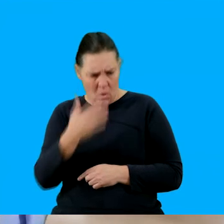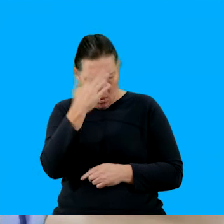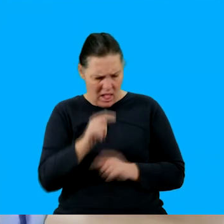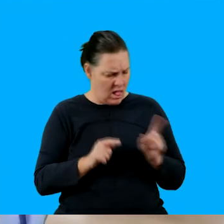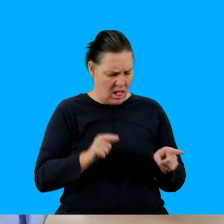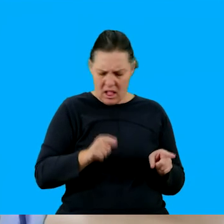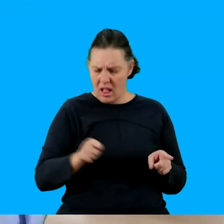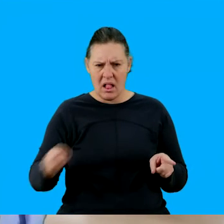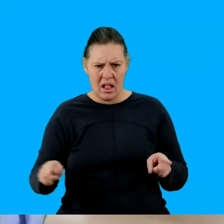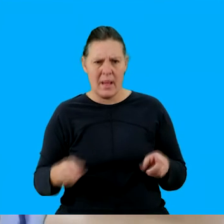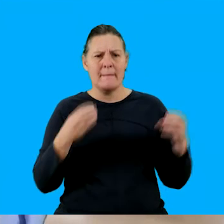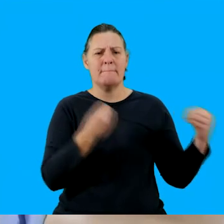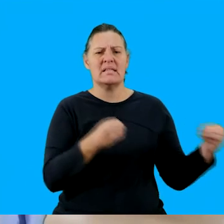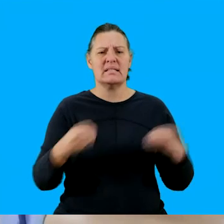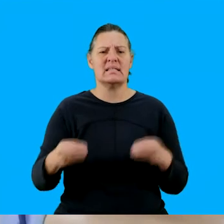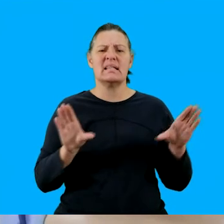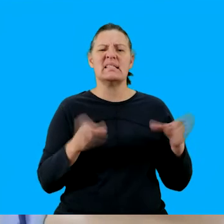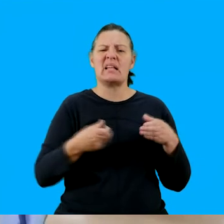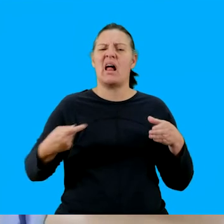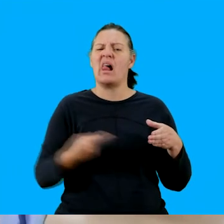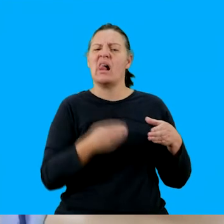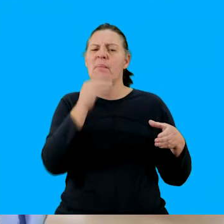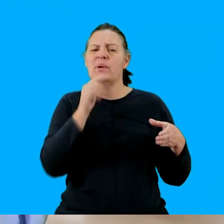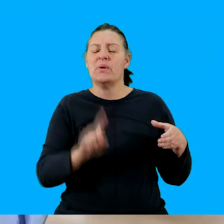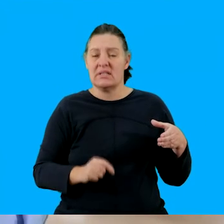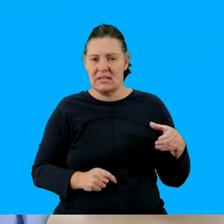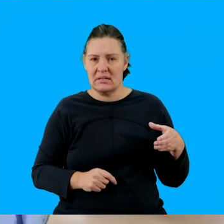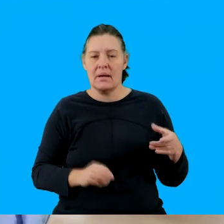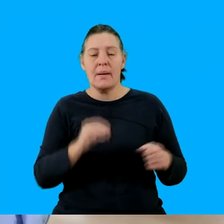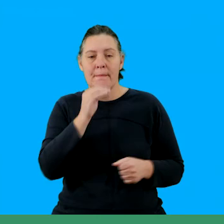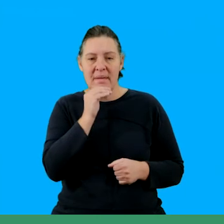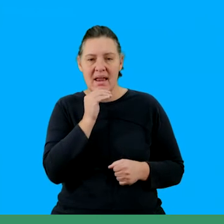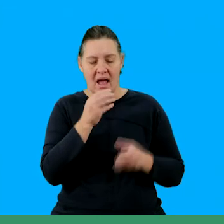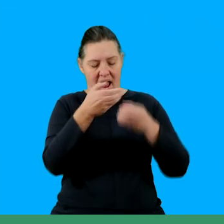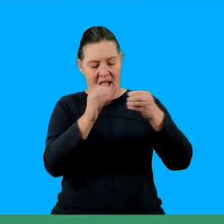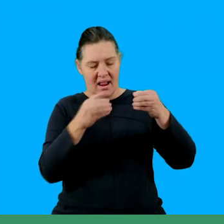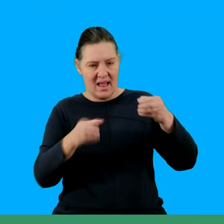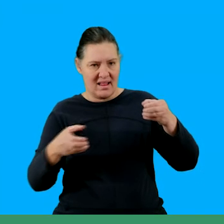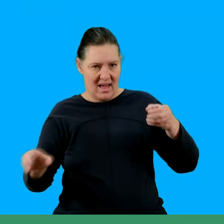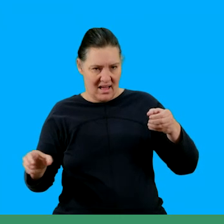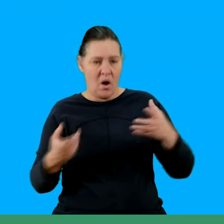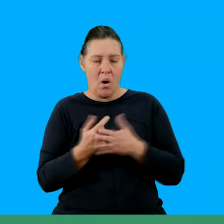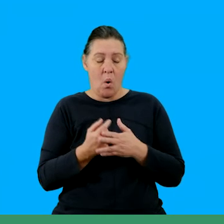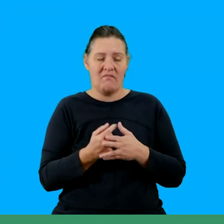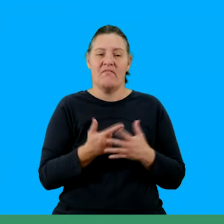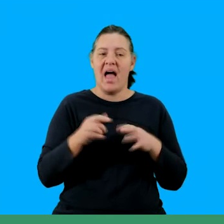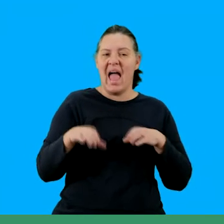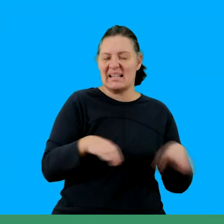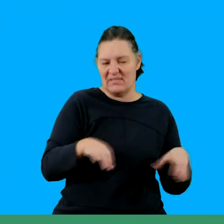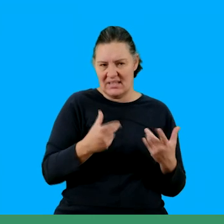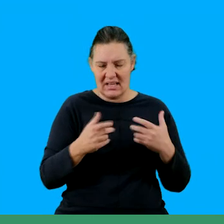we mean by the term business sector. So business sector means that now the subdivision of the